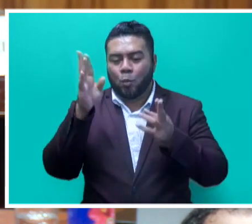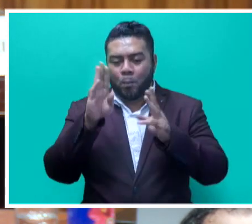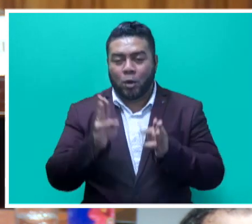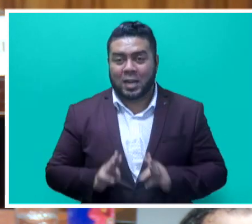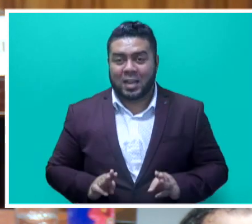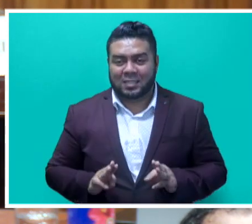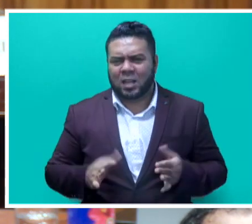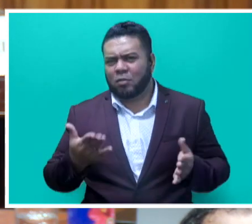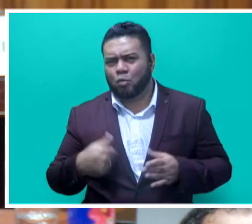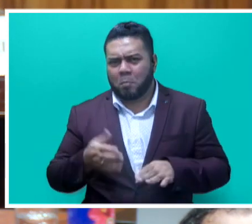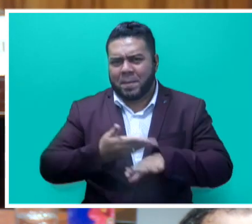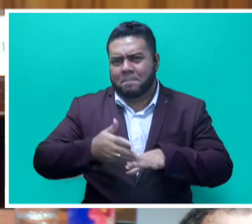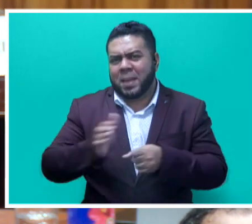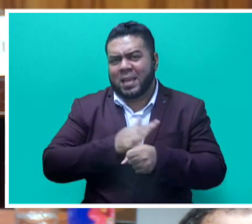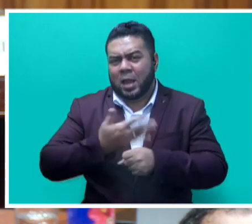datum.